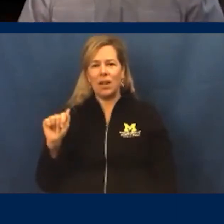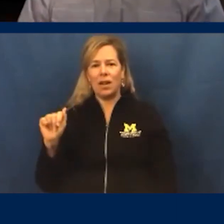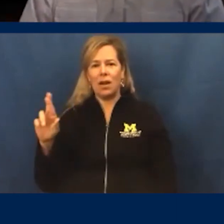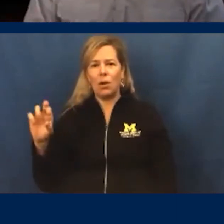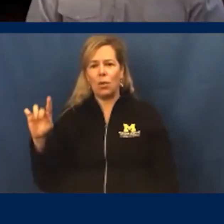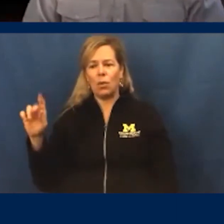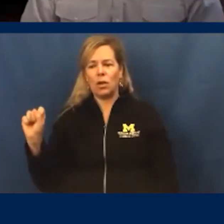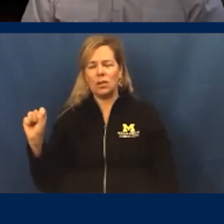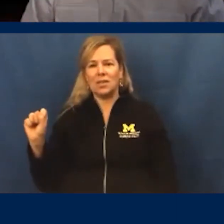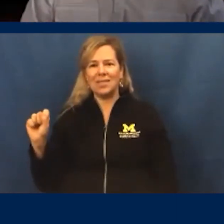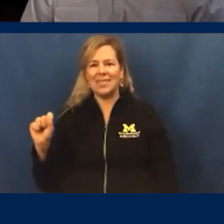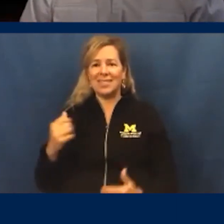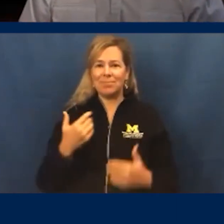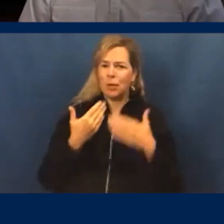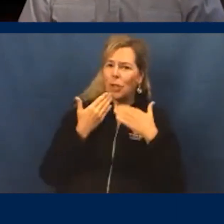Good afternoon.